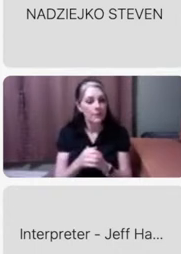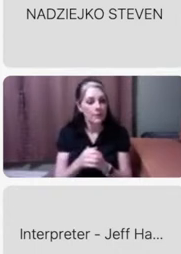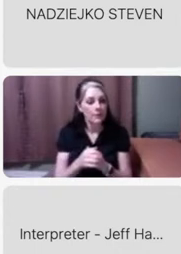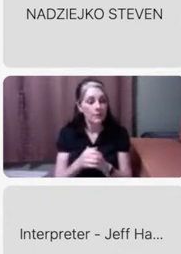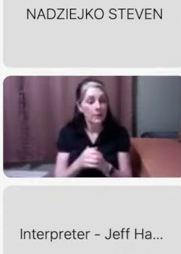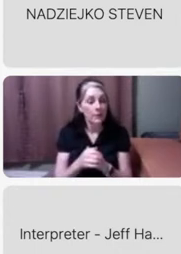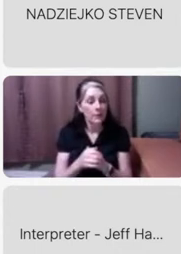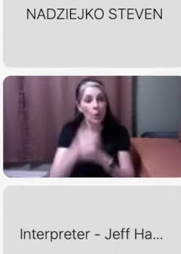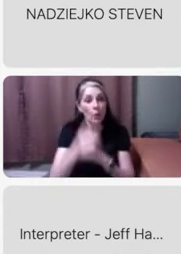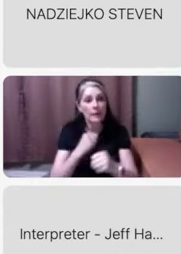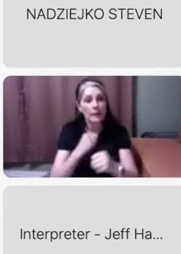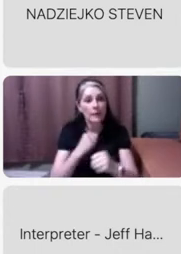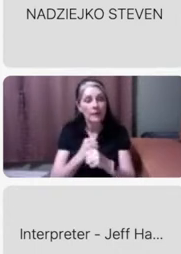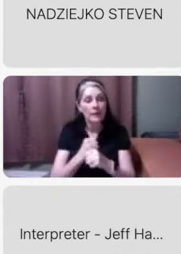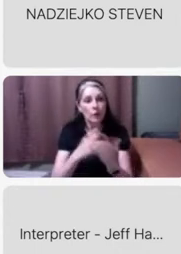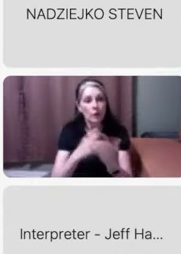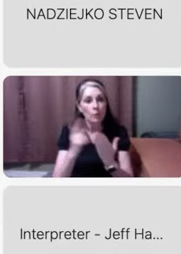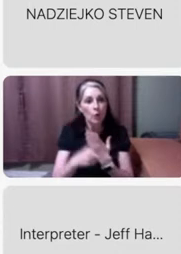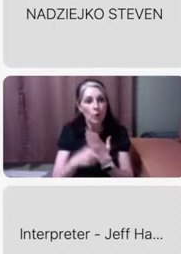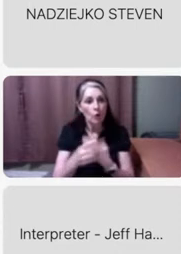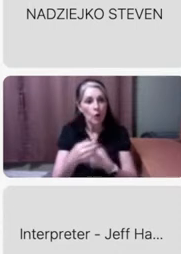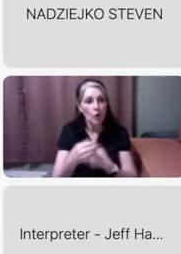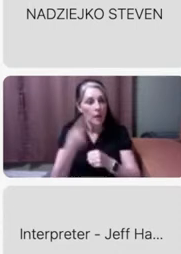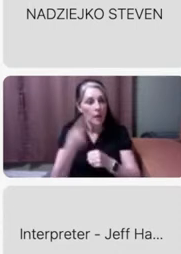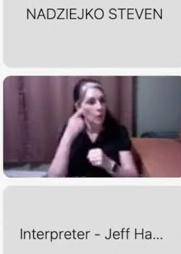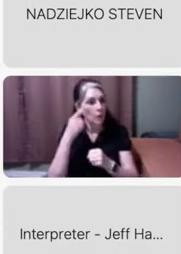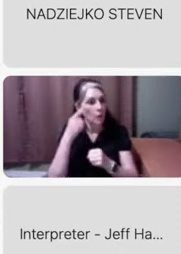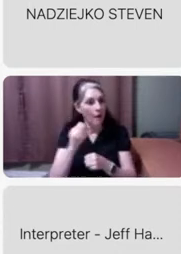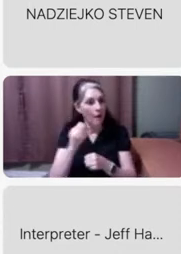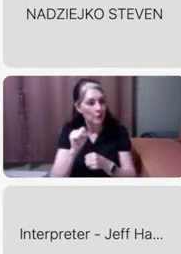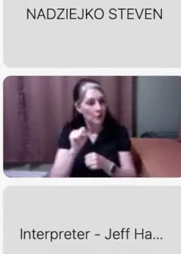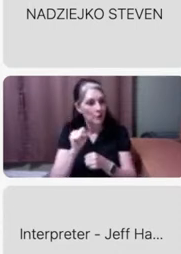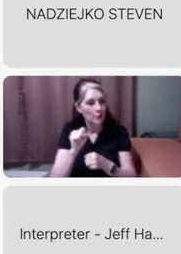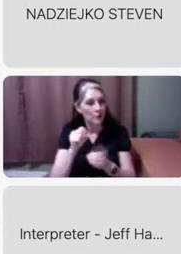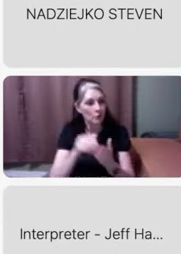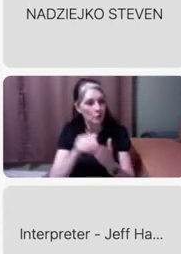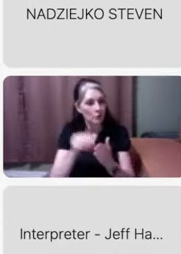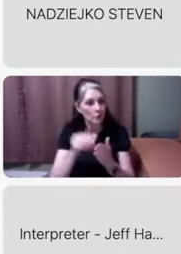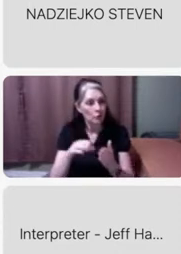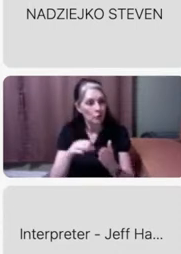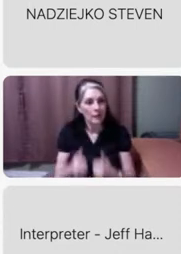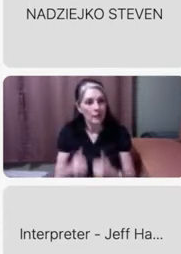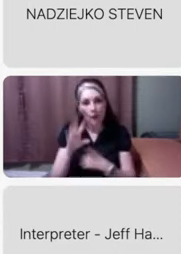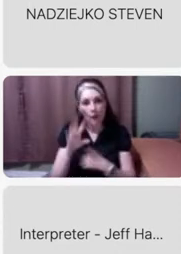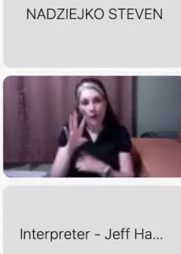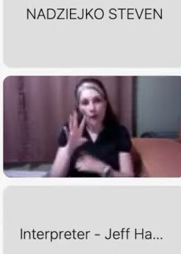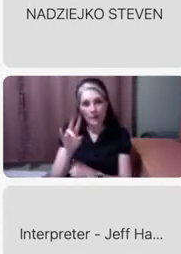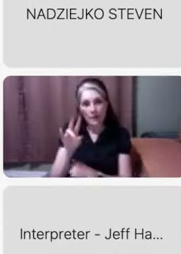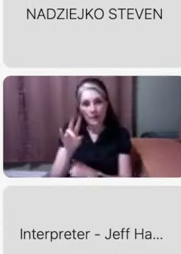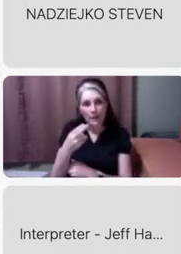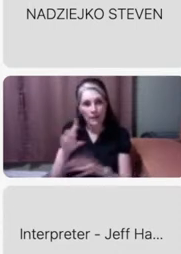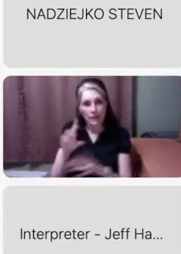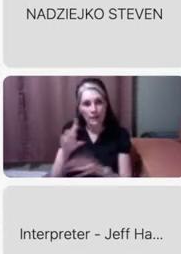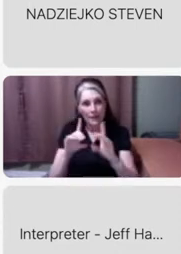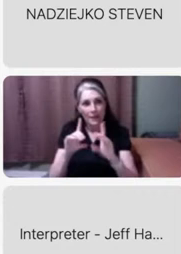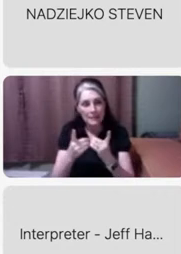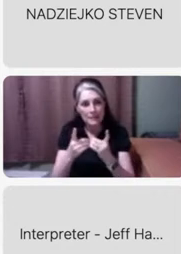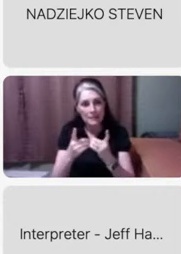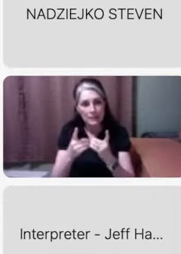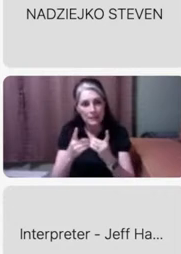high school students living in the 47th district interested in gaining leadership development opportunities